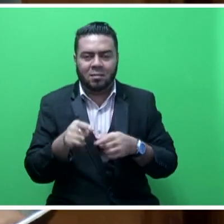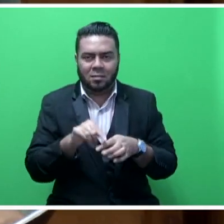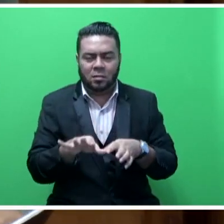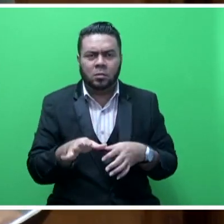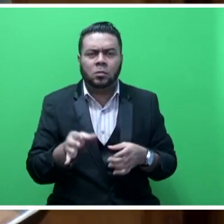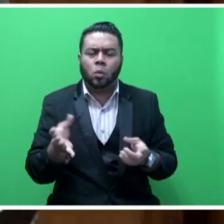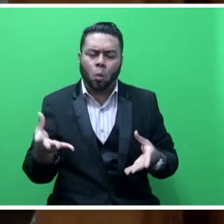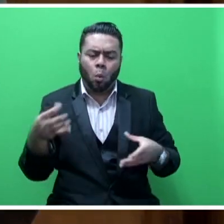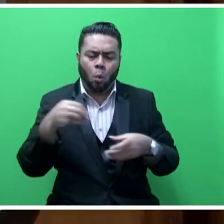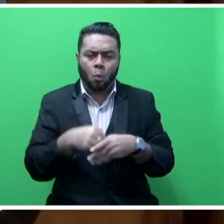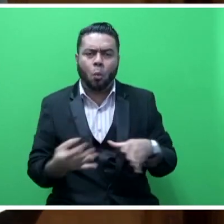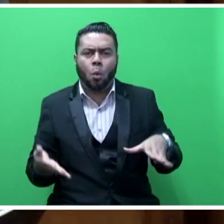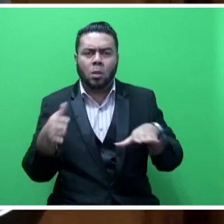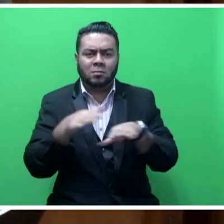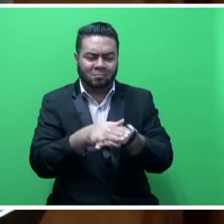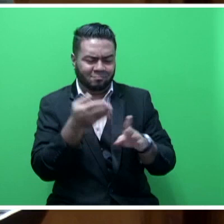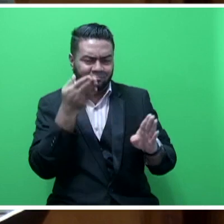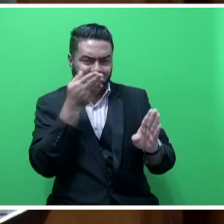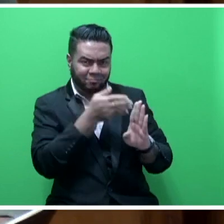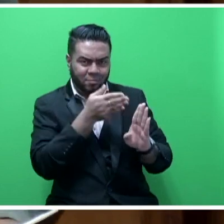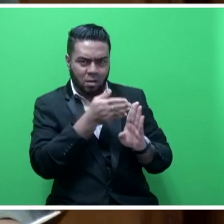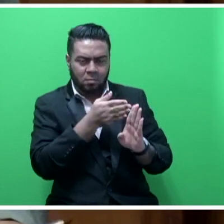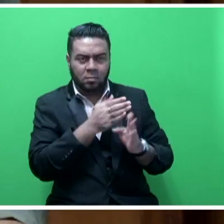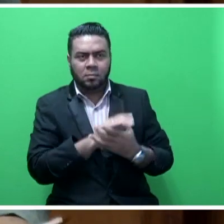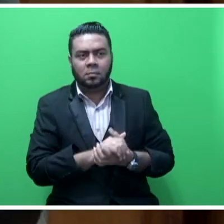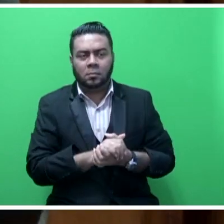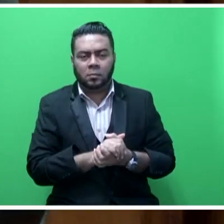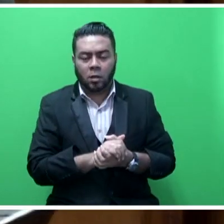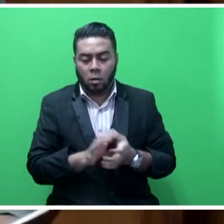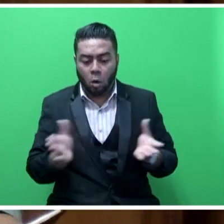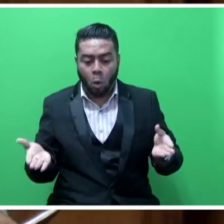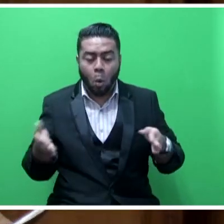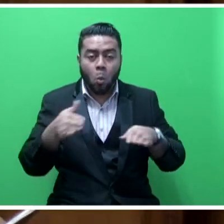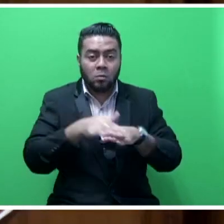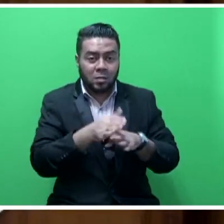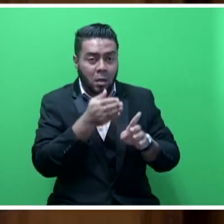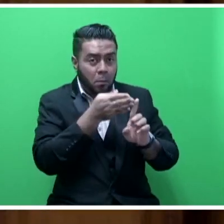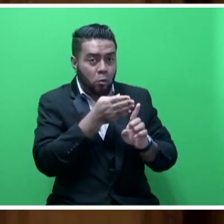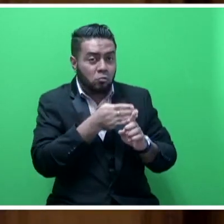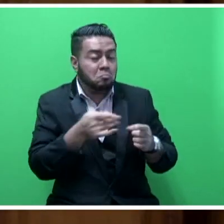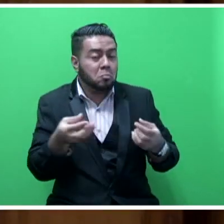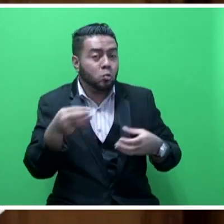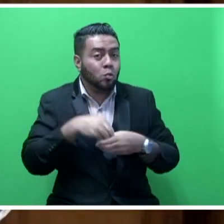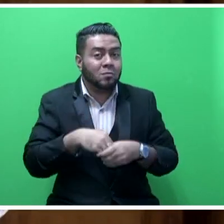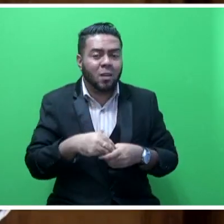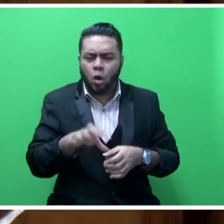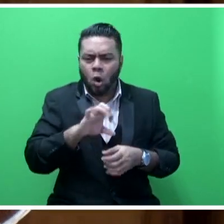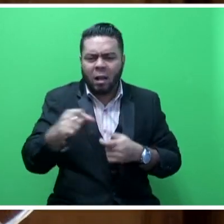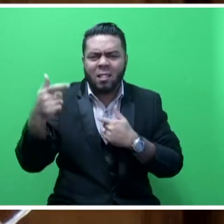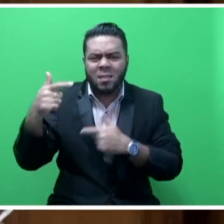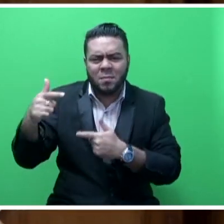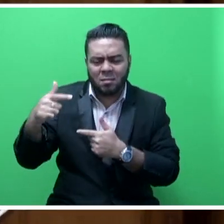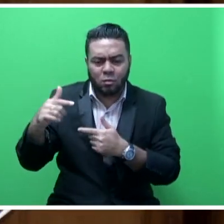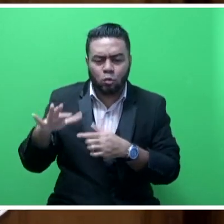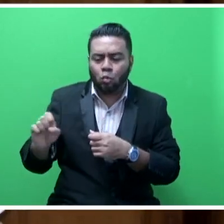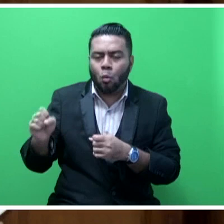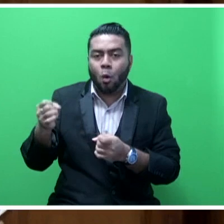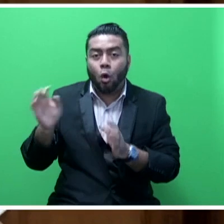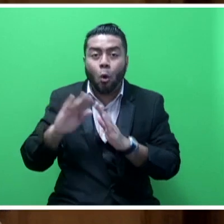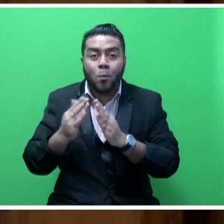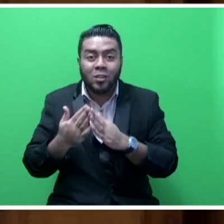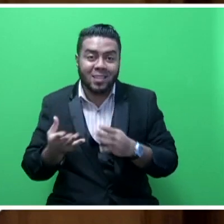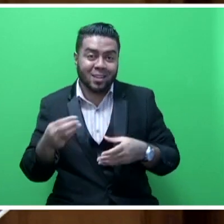a holistic approach. Holistic approach includes but not limited to community inclusiveness